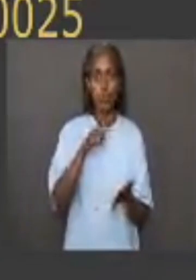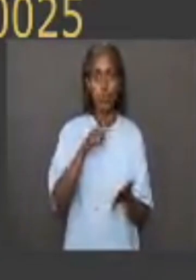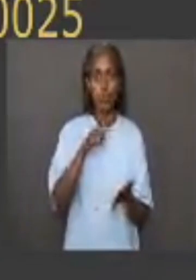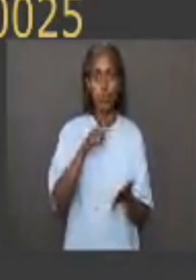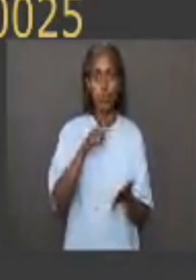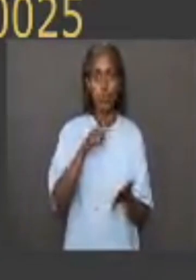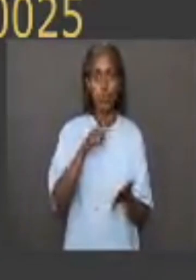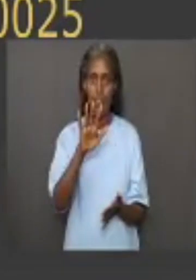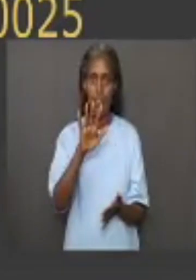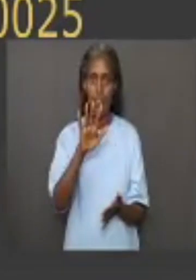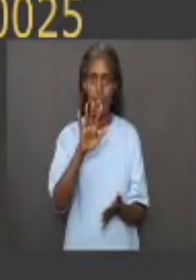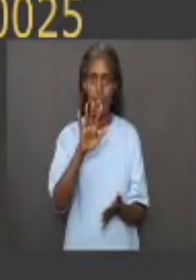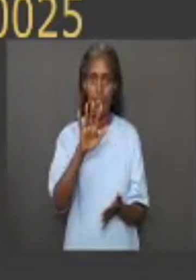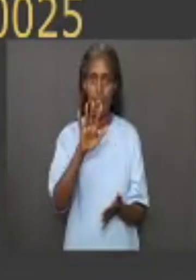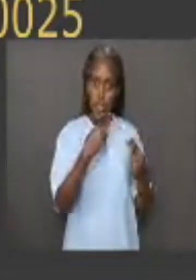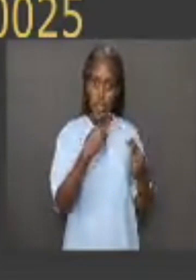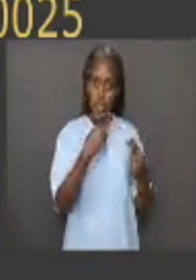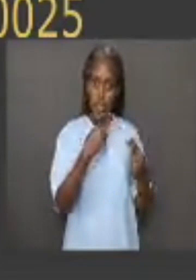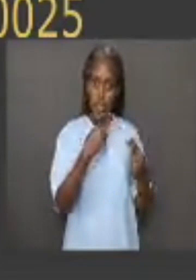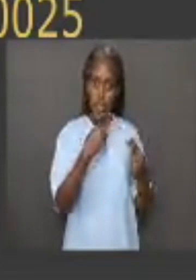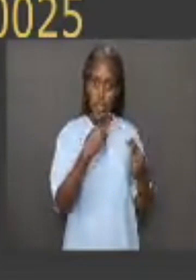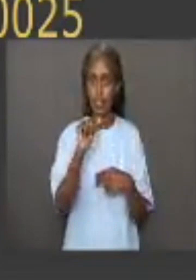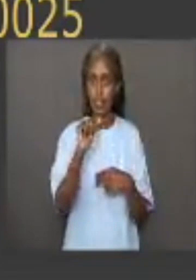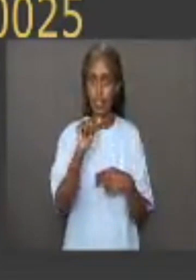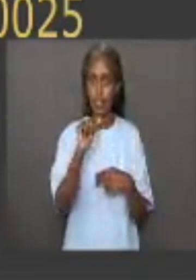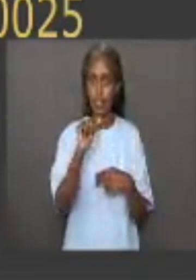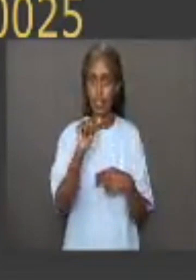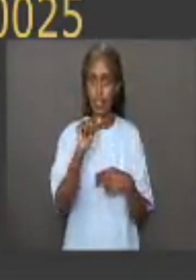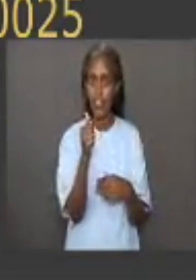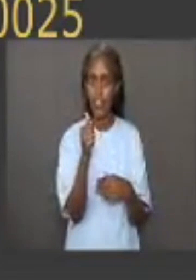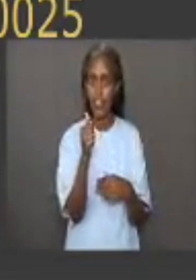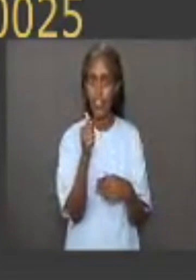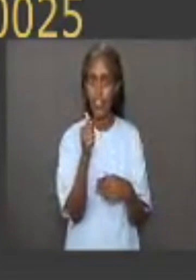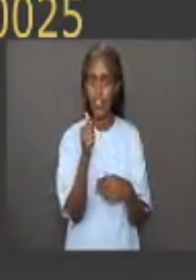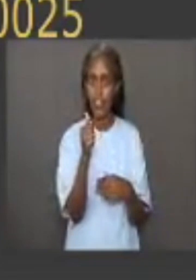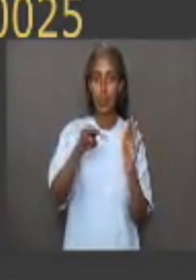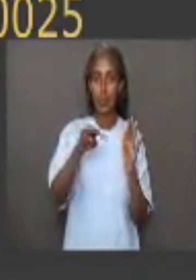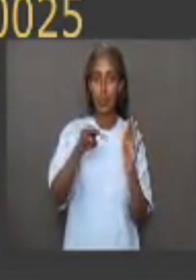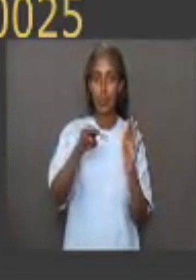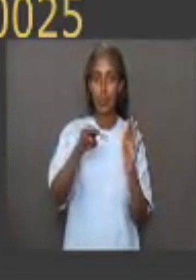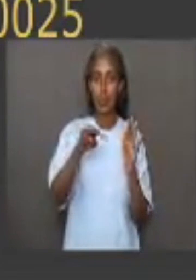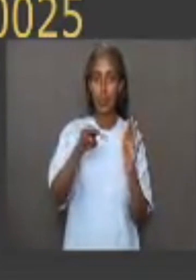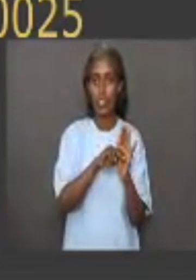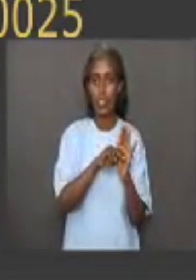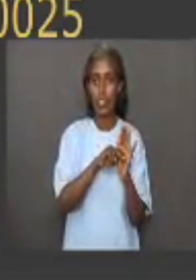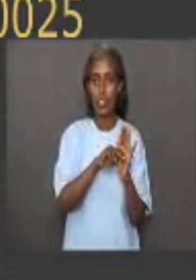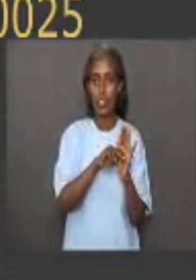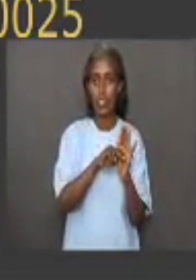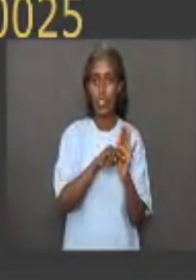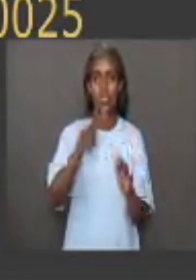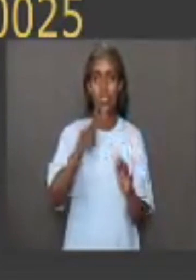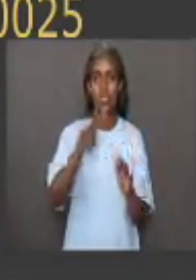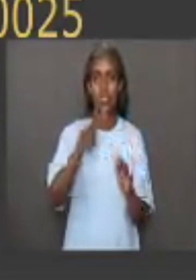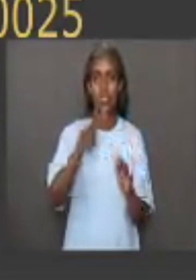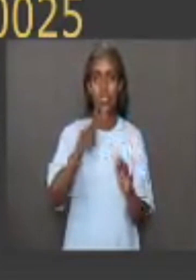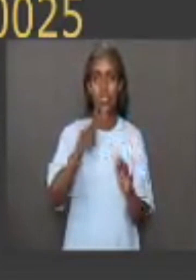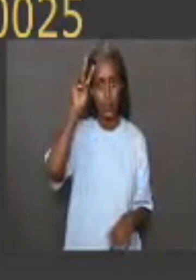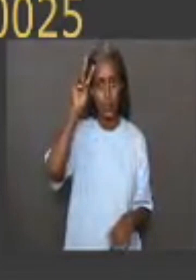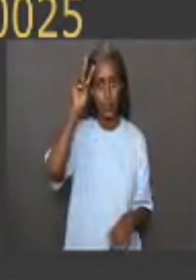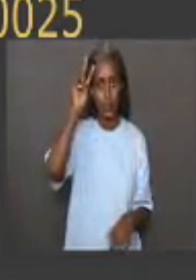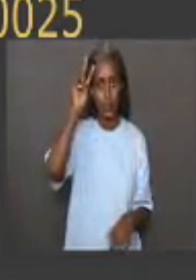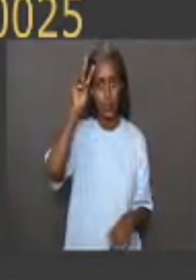2.5 times 10 to the power of negative 2